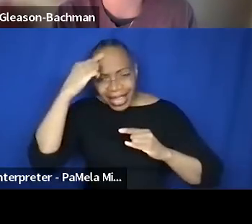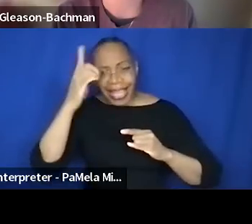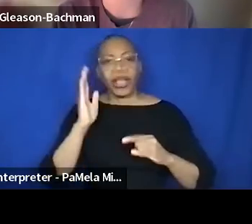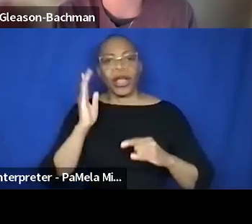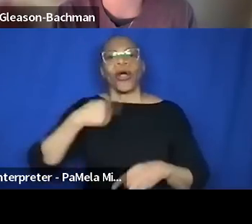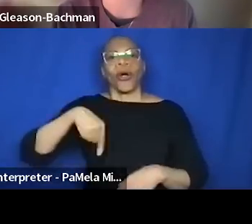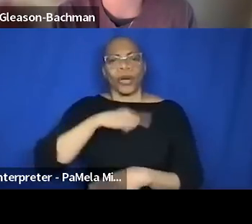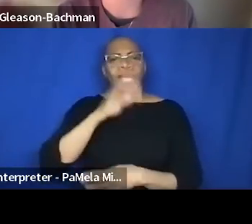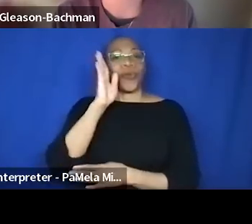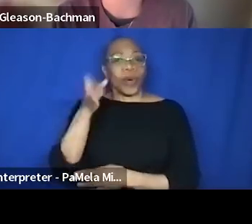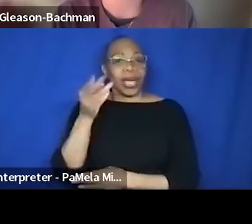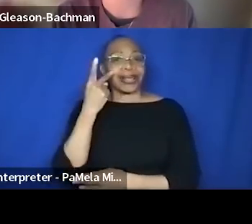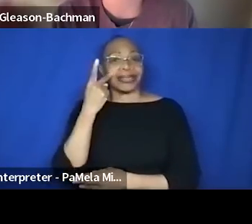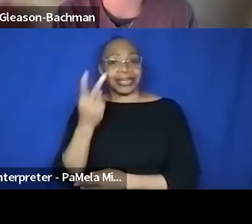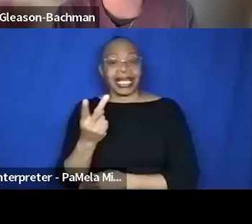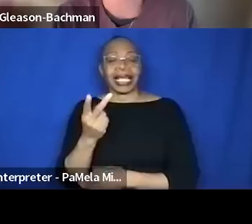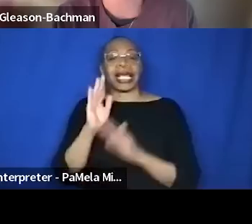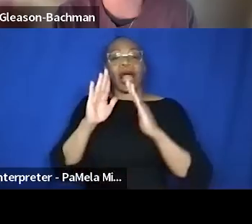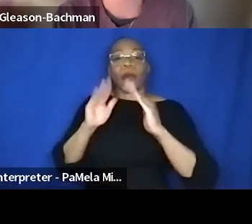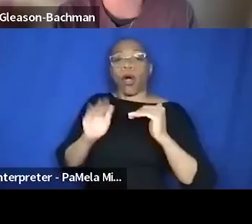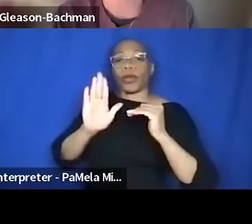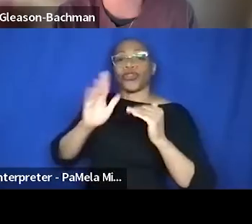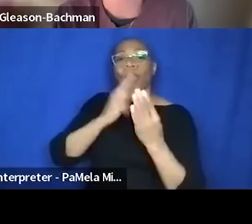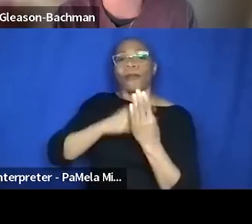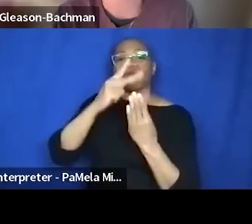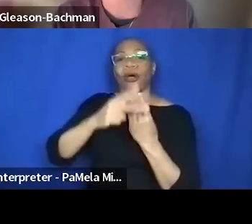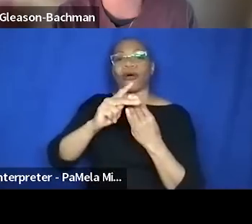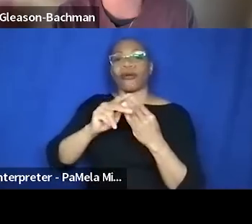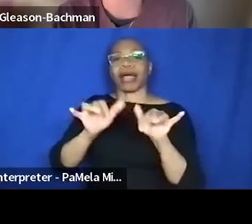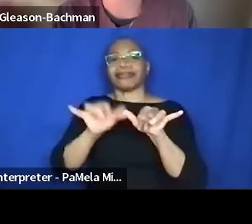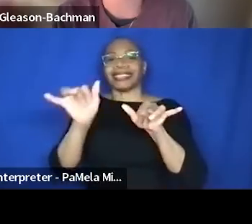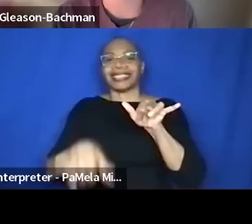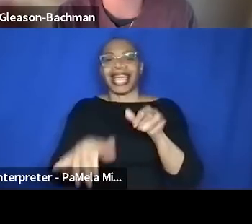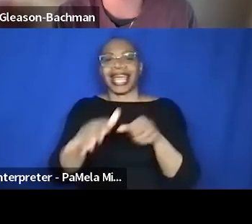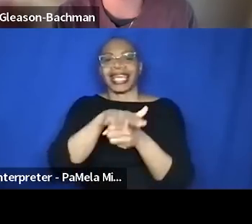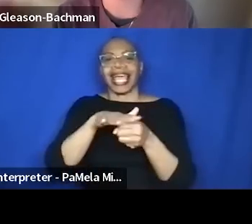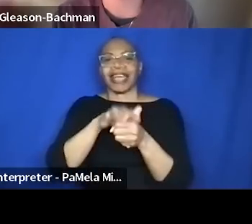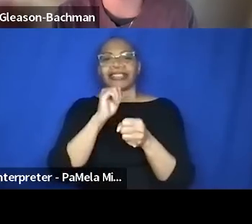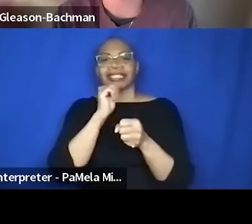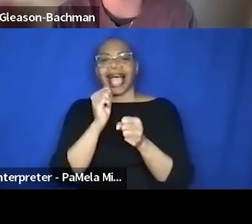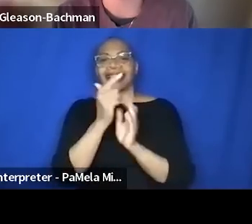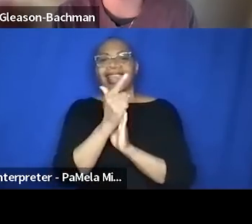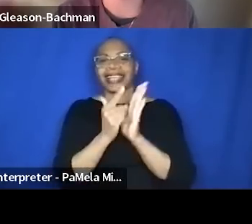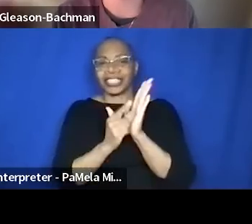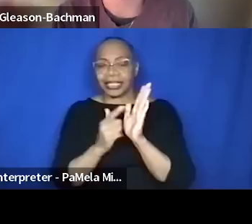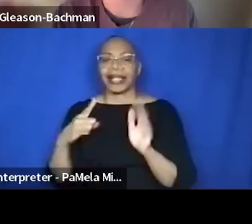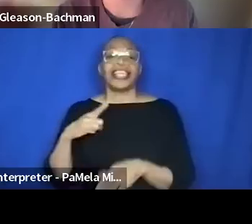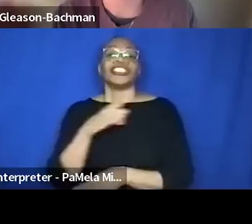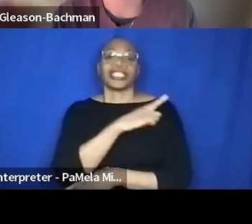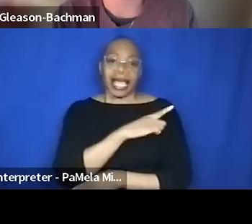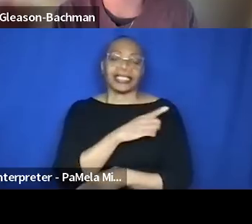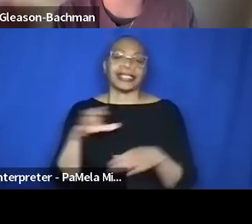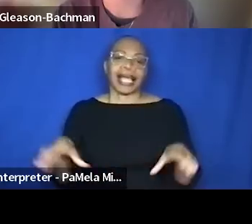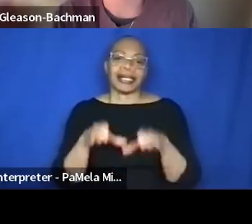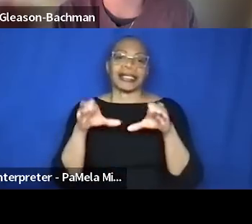hope both of your programs remain in areas where that is not the legislation that is acted, but I'm sure many of the